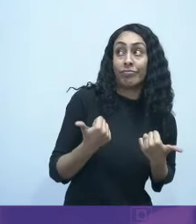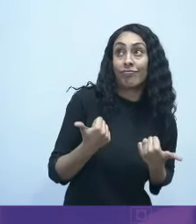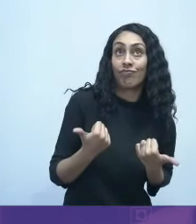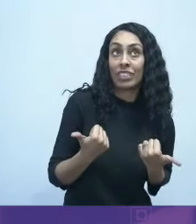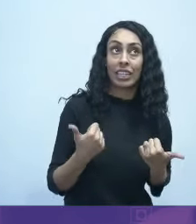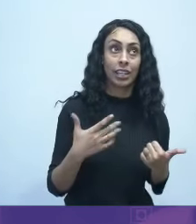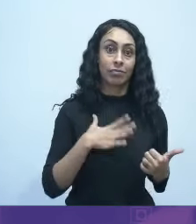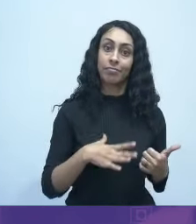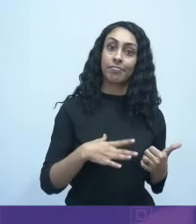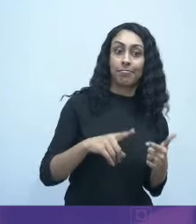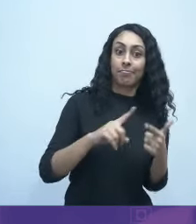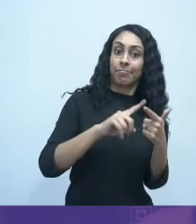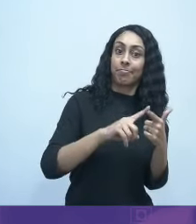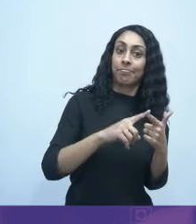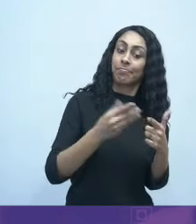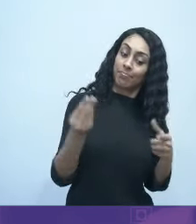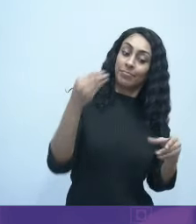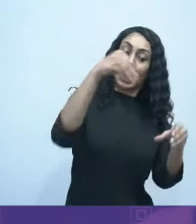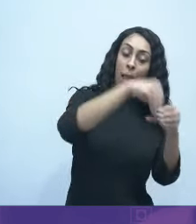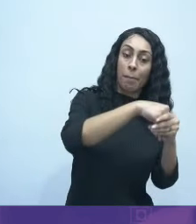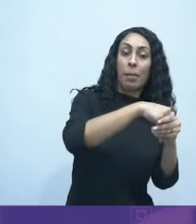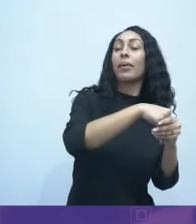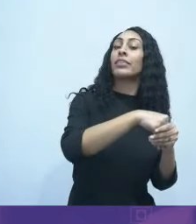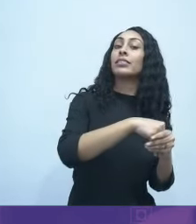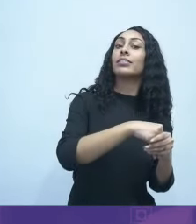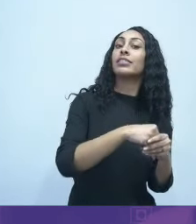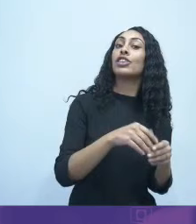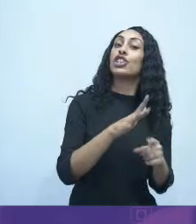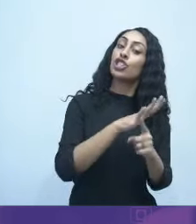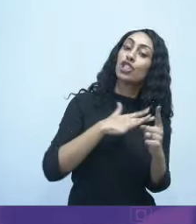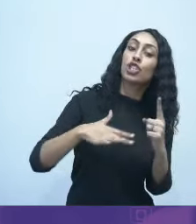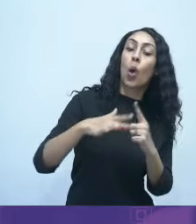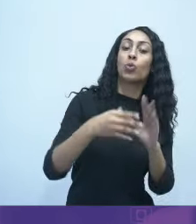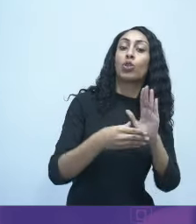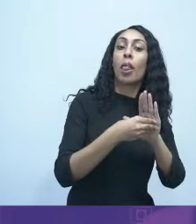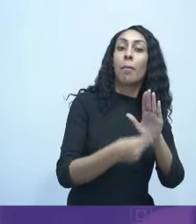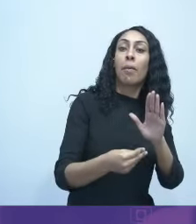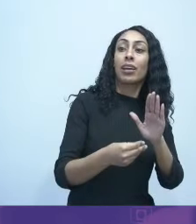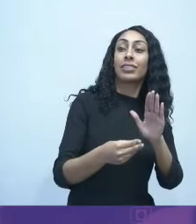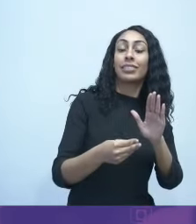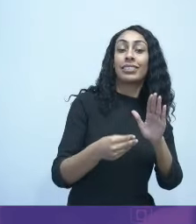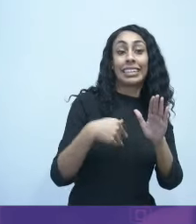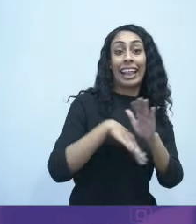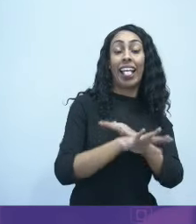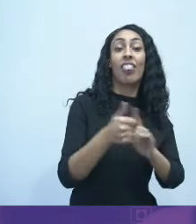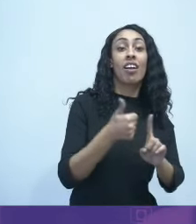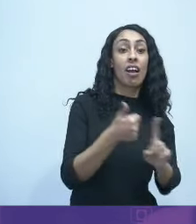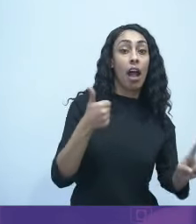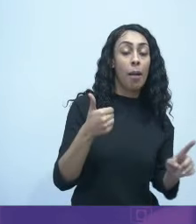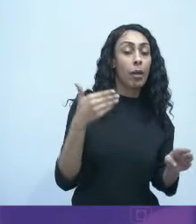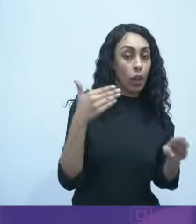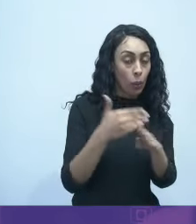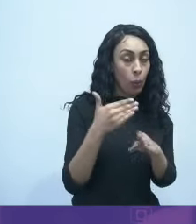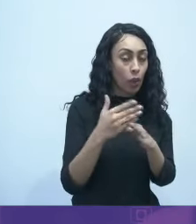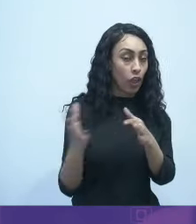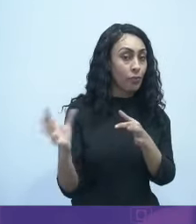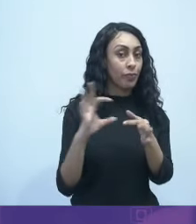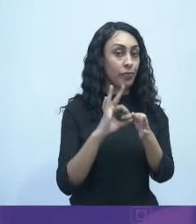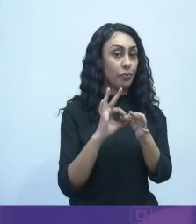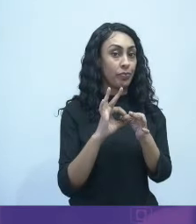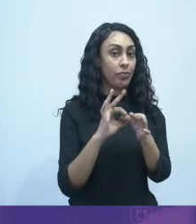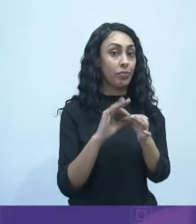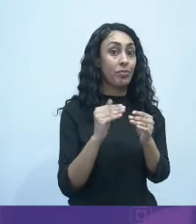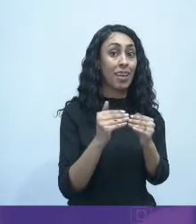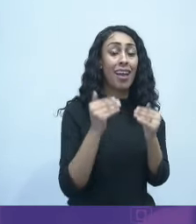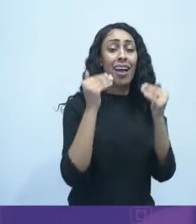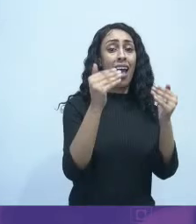happen. The first is the implementation of the social model of disability across the company, and in the way that we work and the work that we do out beyond the